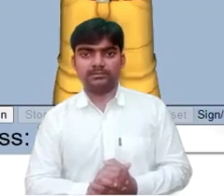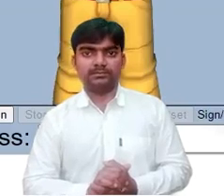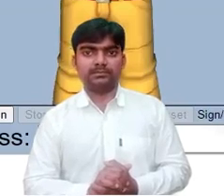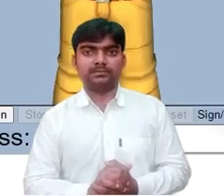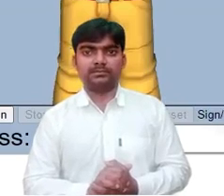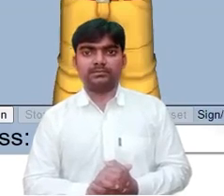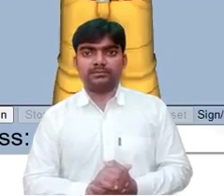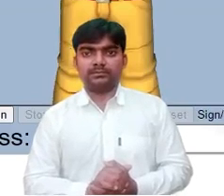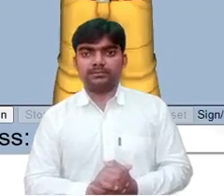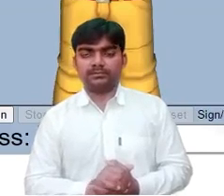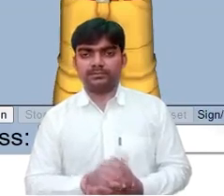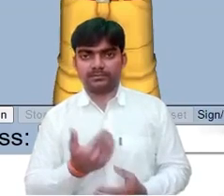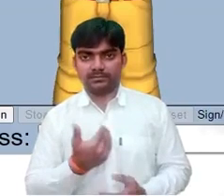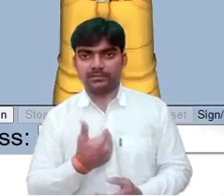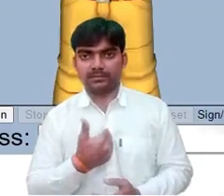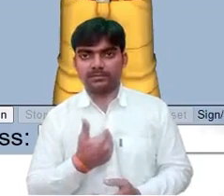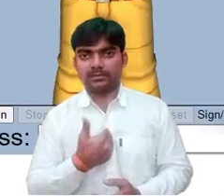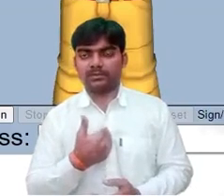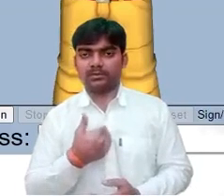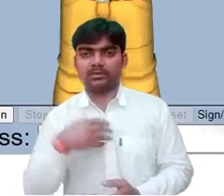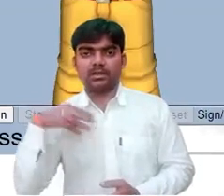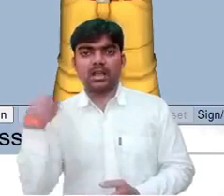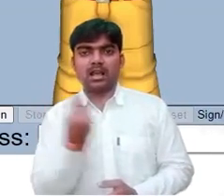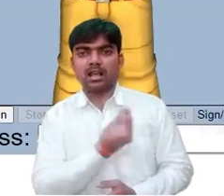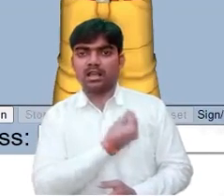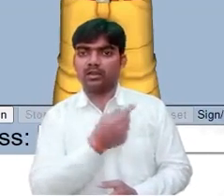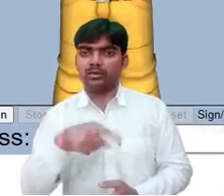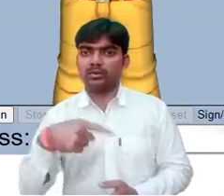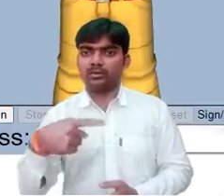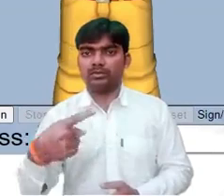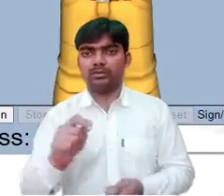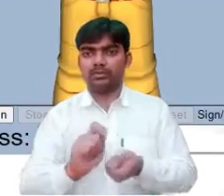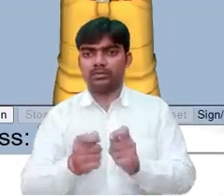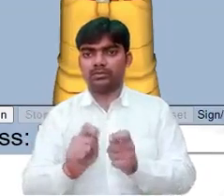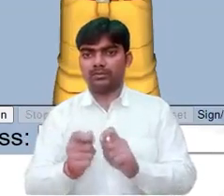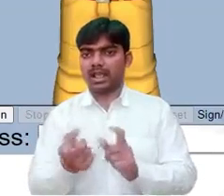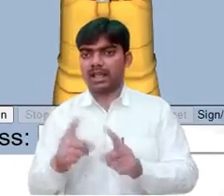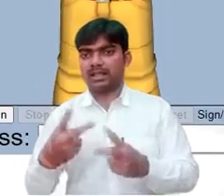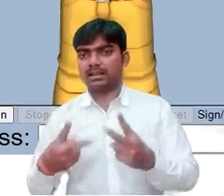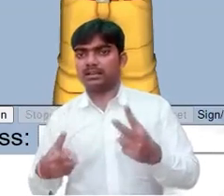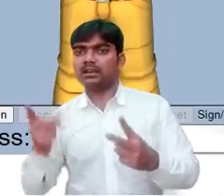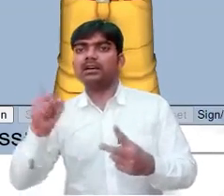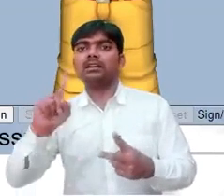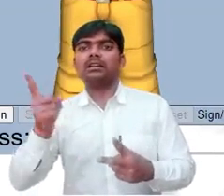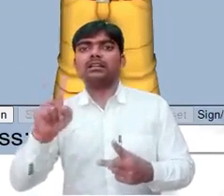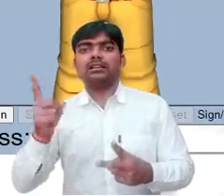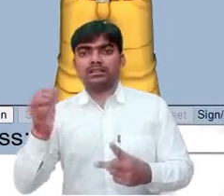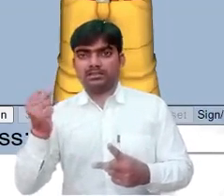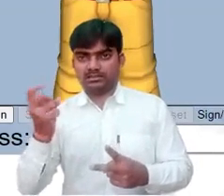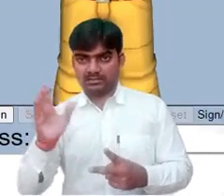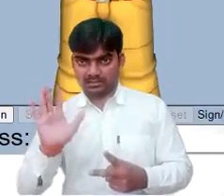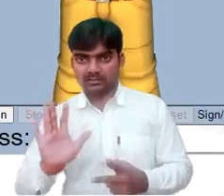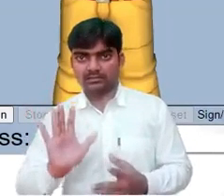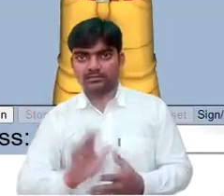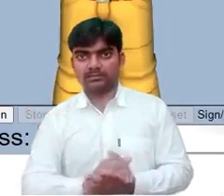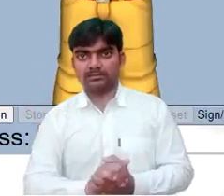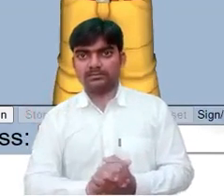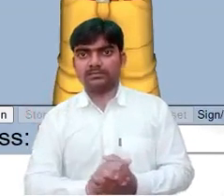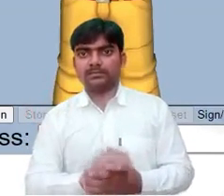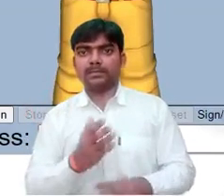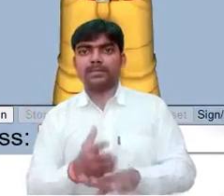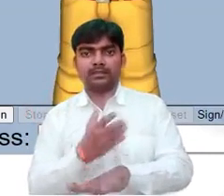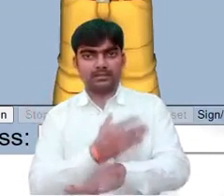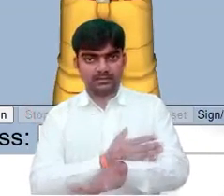dynamic announcements into the 11 subcategories. So these are pre-flight subcategory, pre-boarding announcements,